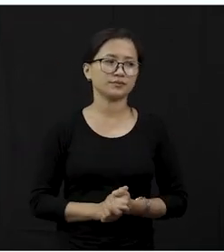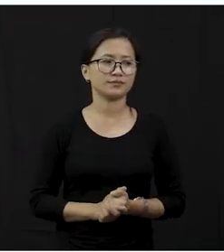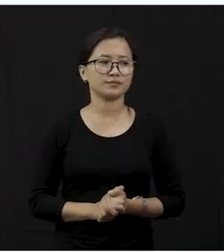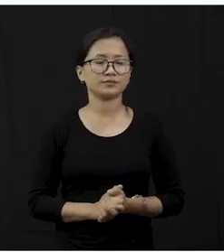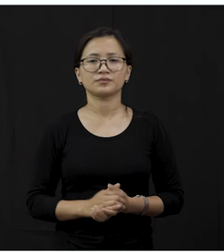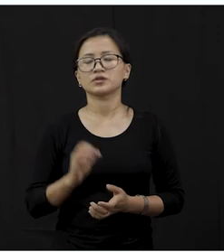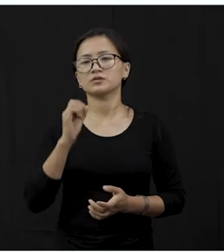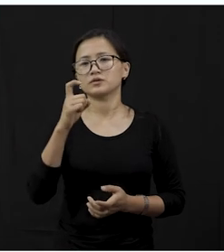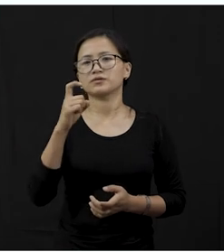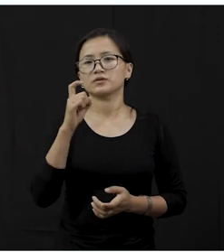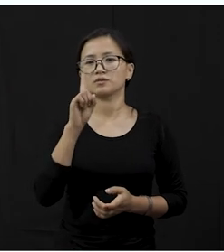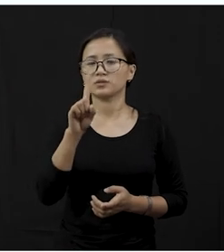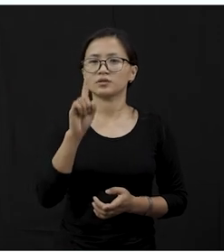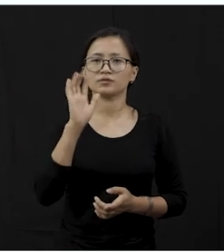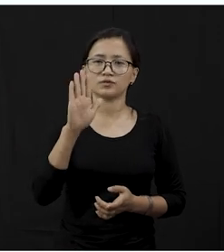You know that